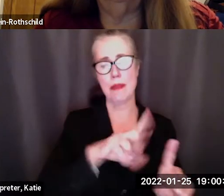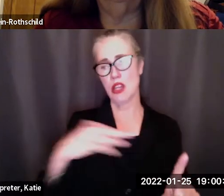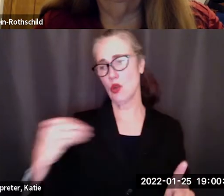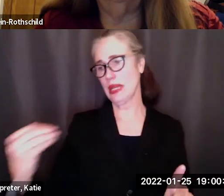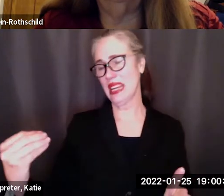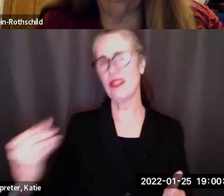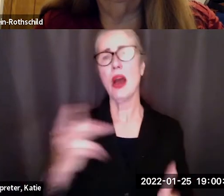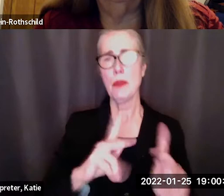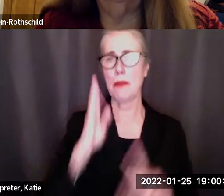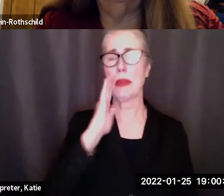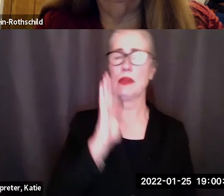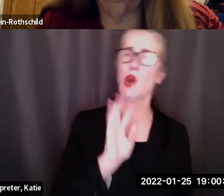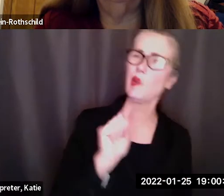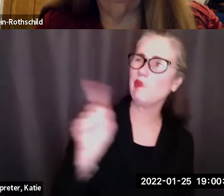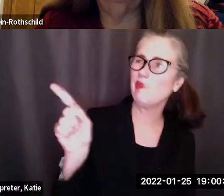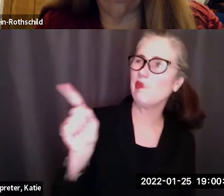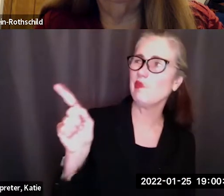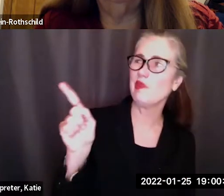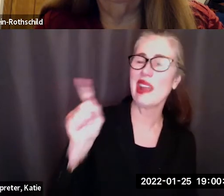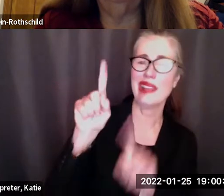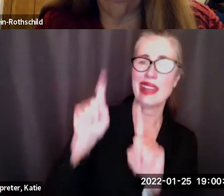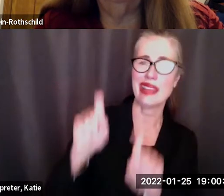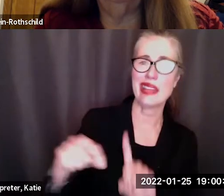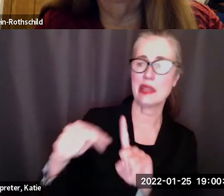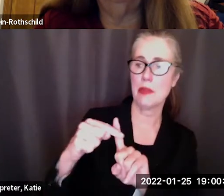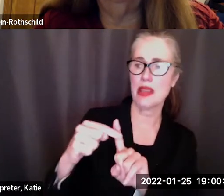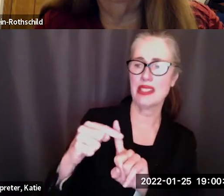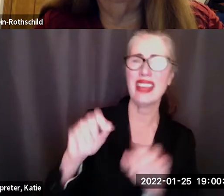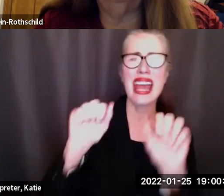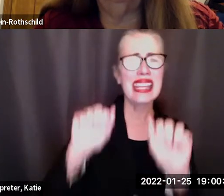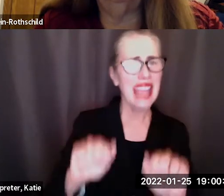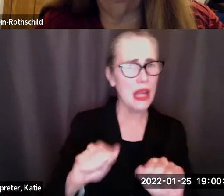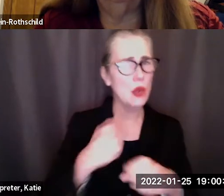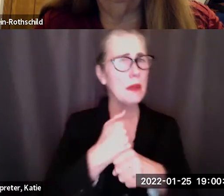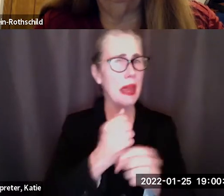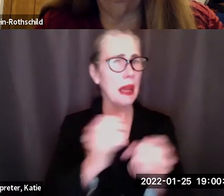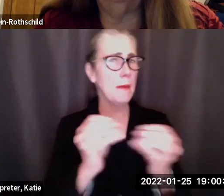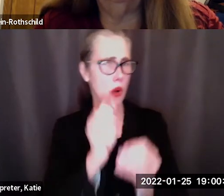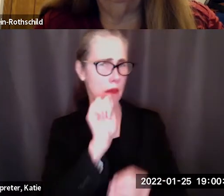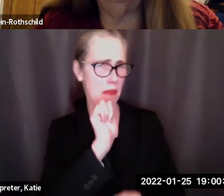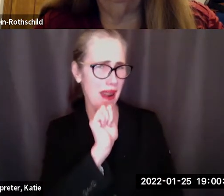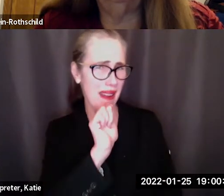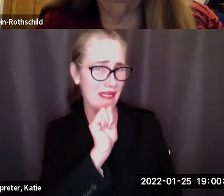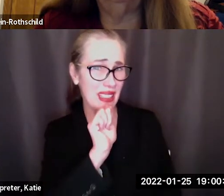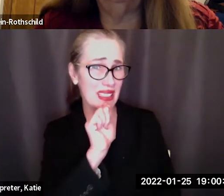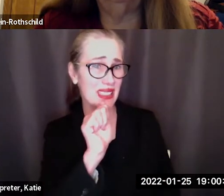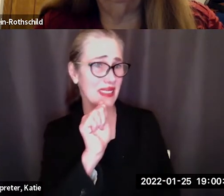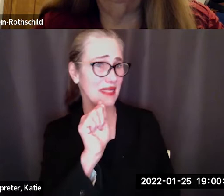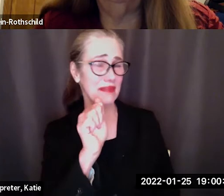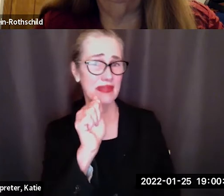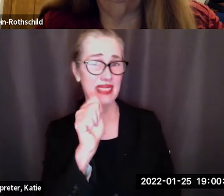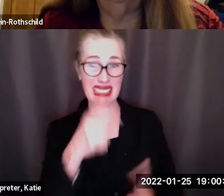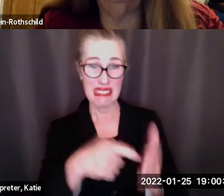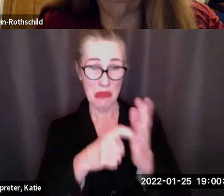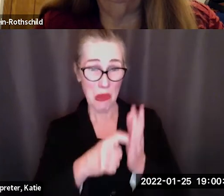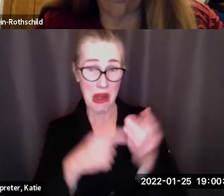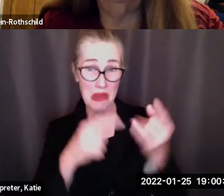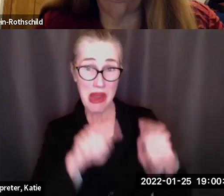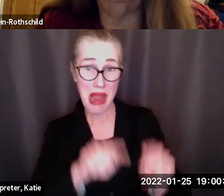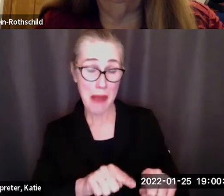of know like oh that person tested positive is there anything we can do about this or is it just kind of what has to happen